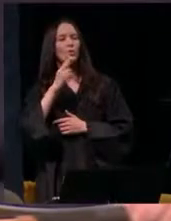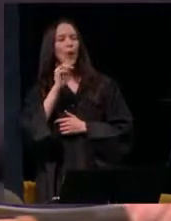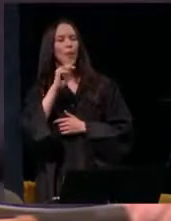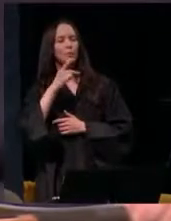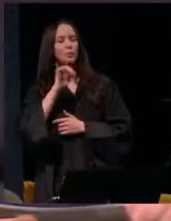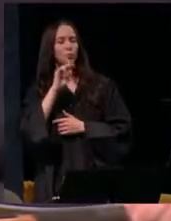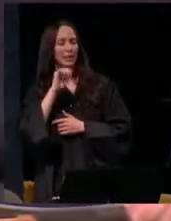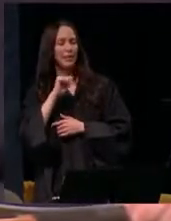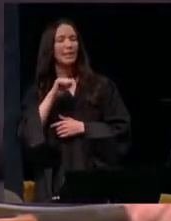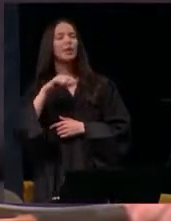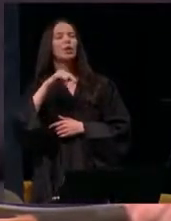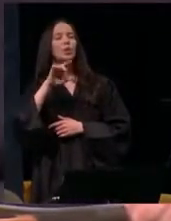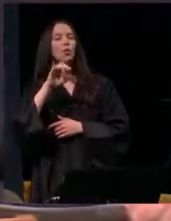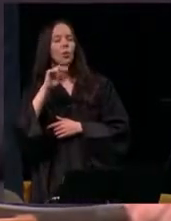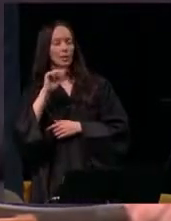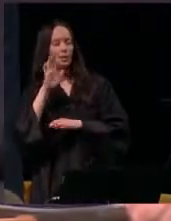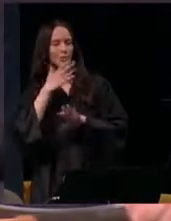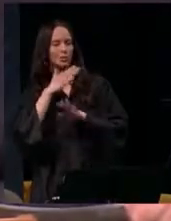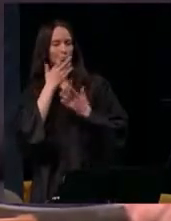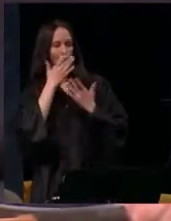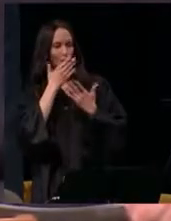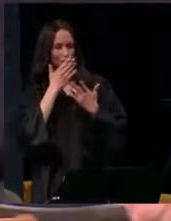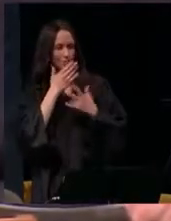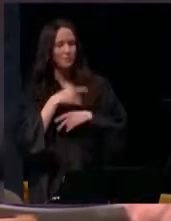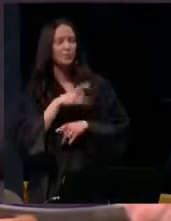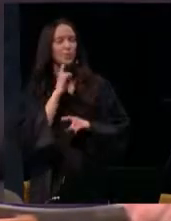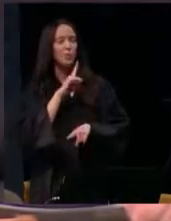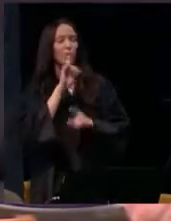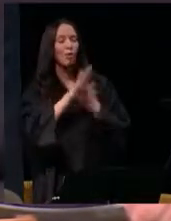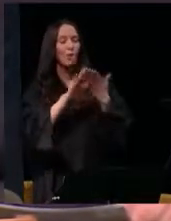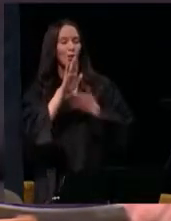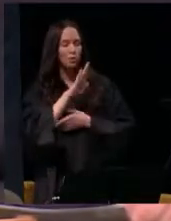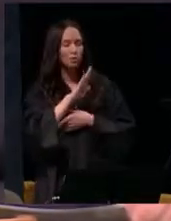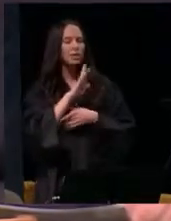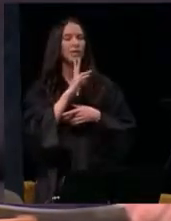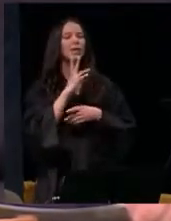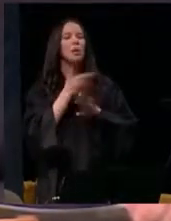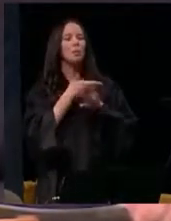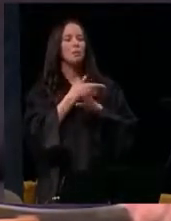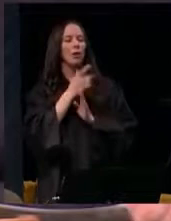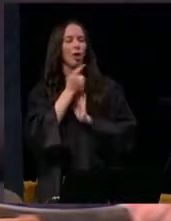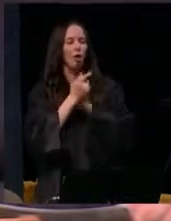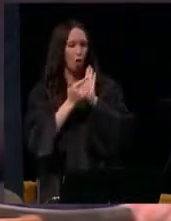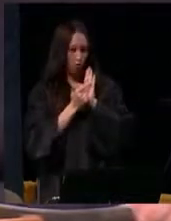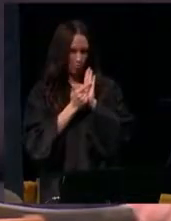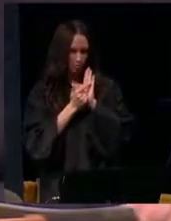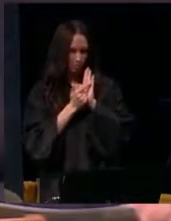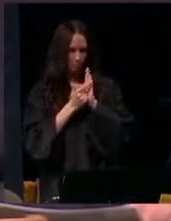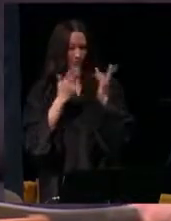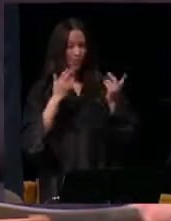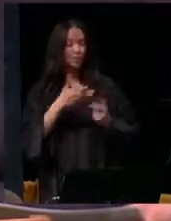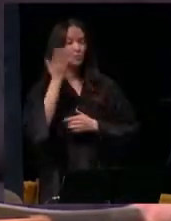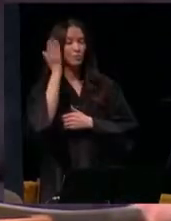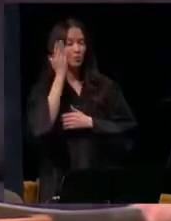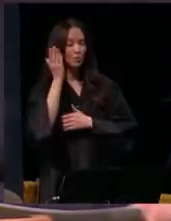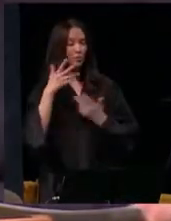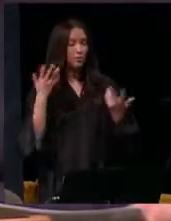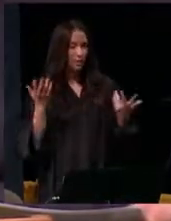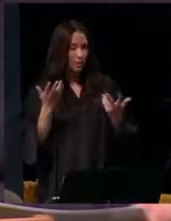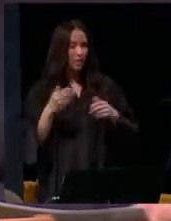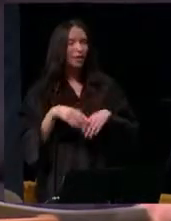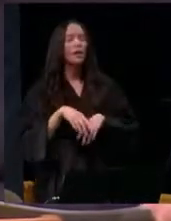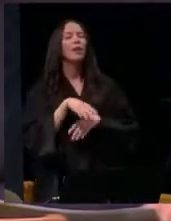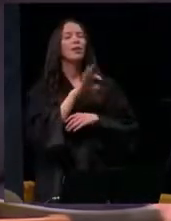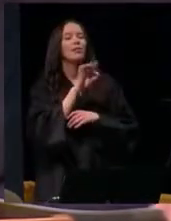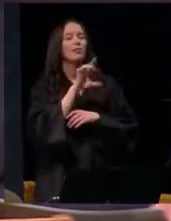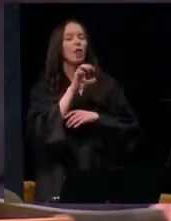Tufts University in Massachusetts, where she will be continuing her education on a pre-law track. Here to give her speech titled, Flow